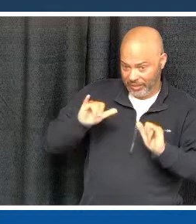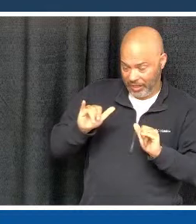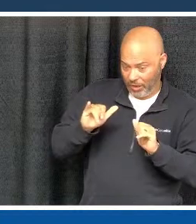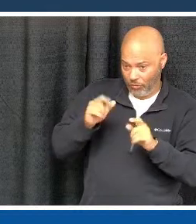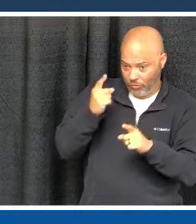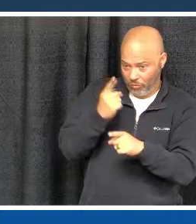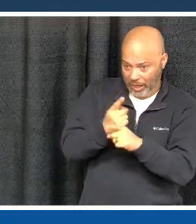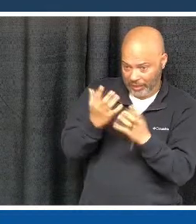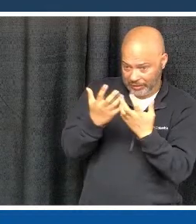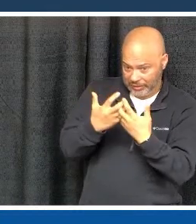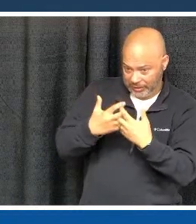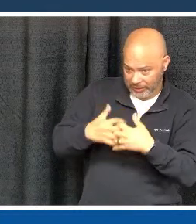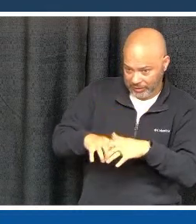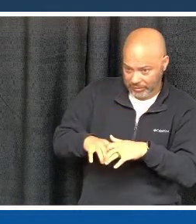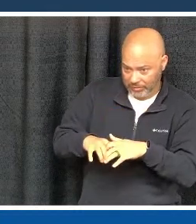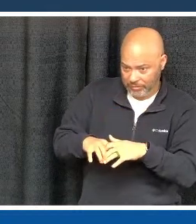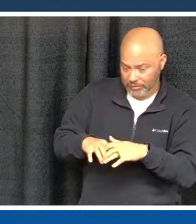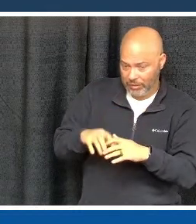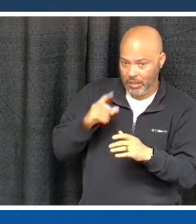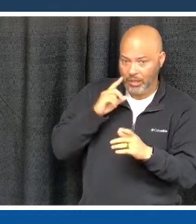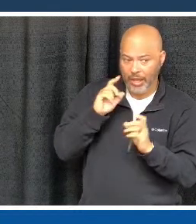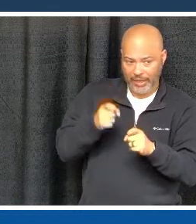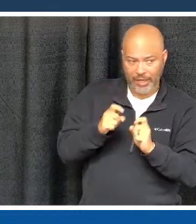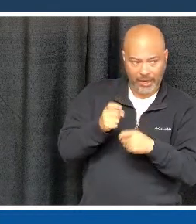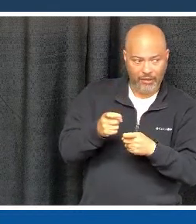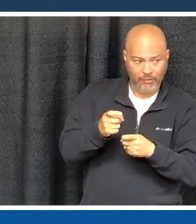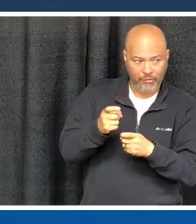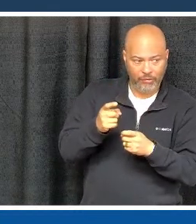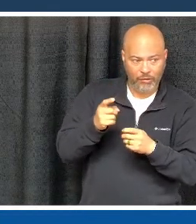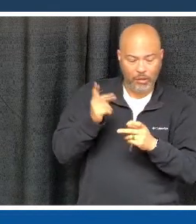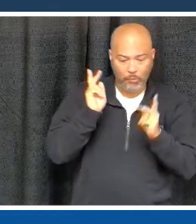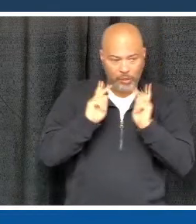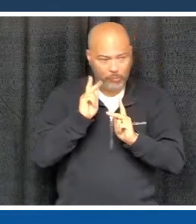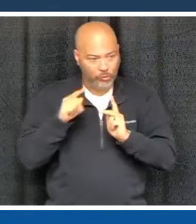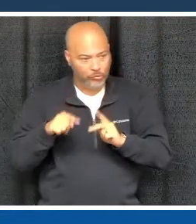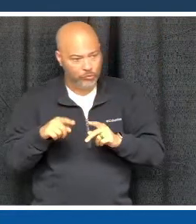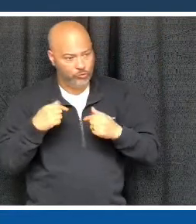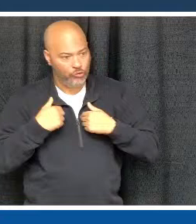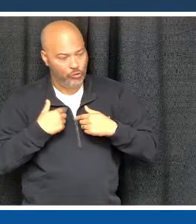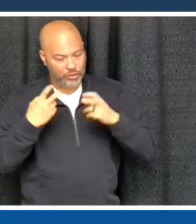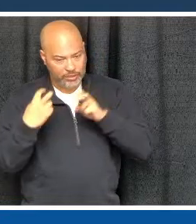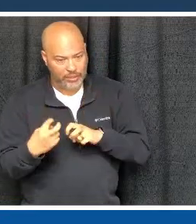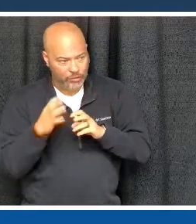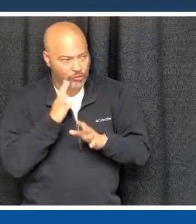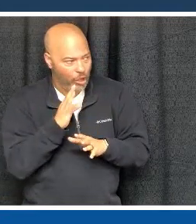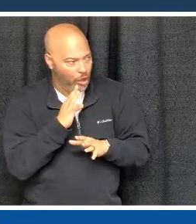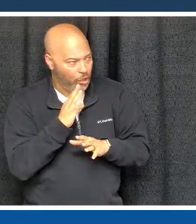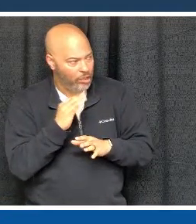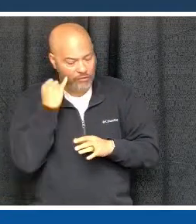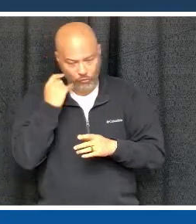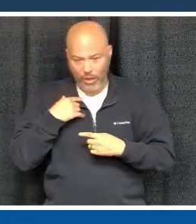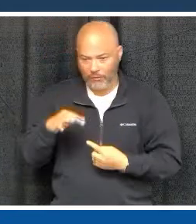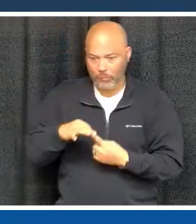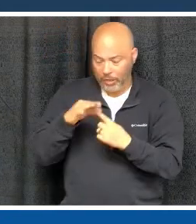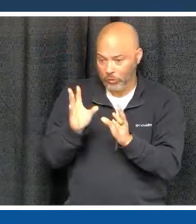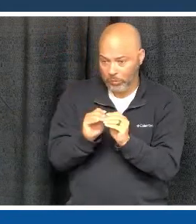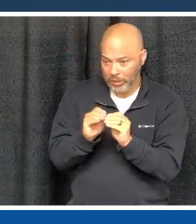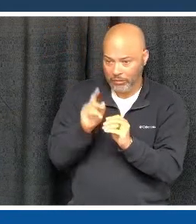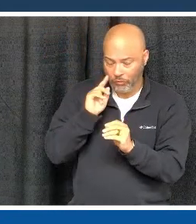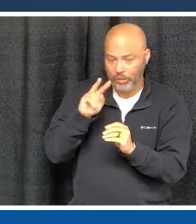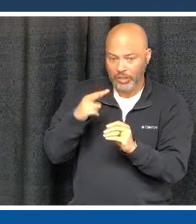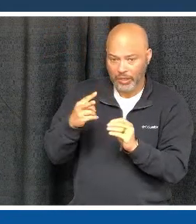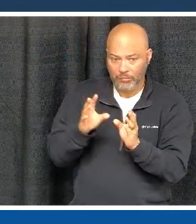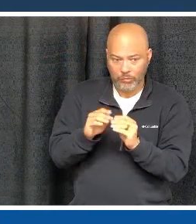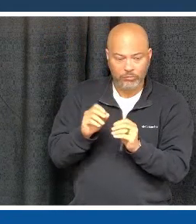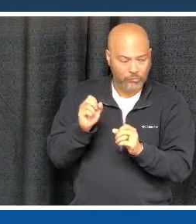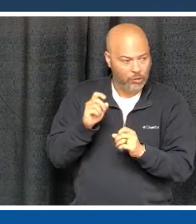the right time? That way Absolutely. we at least give, the hotelers a chance to, sit down and talk. If you have a special session, we get Yes, second we have reading special in sessions,